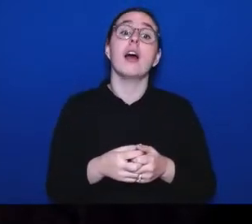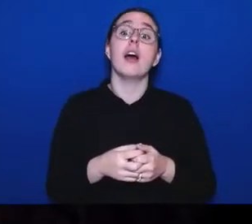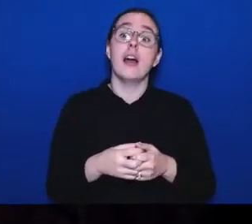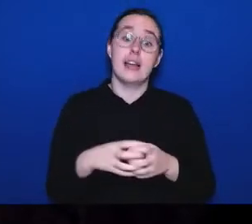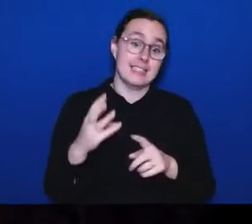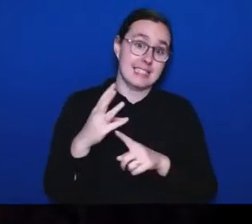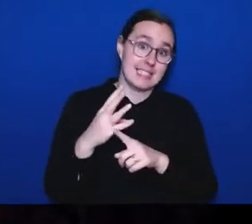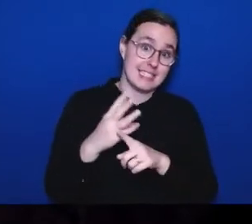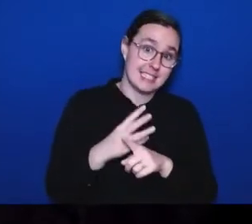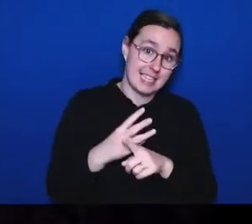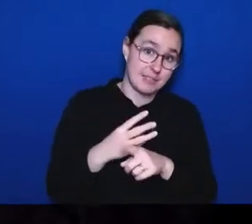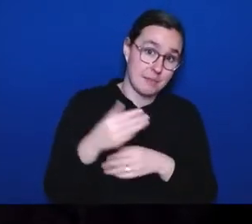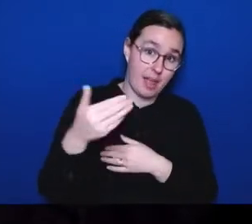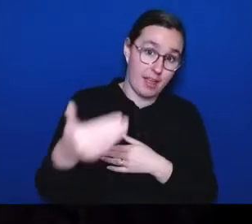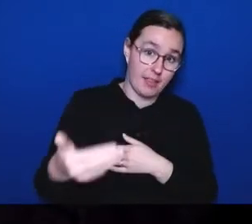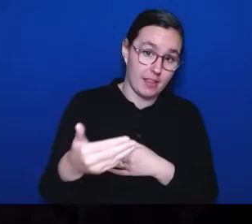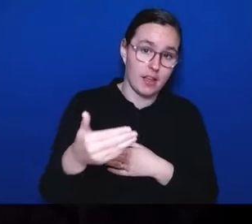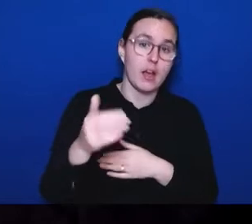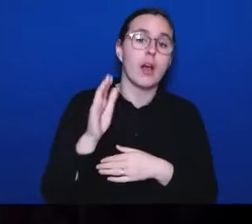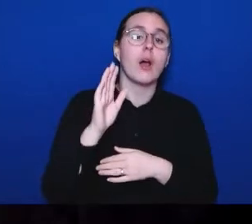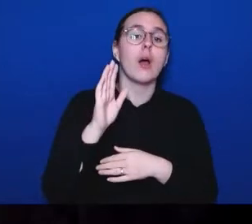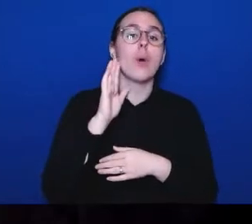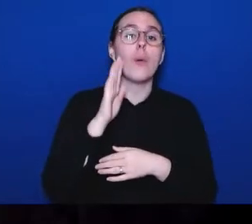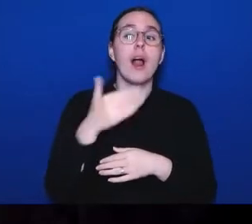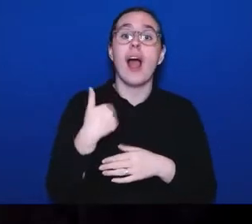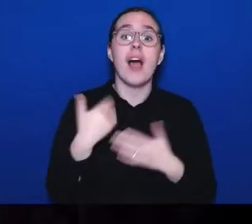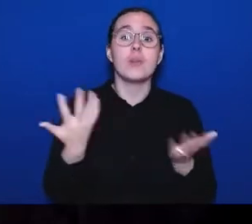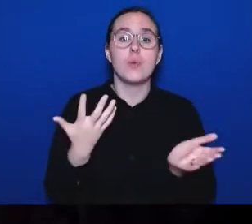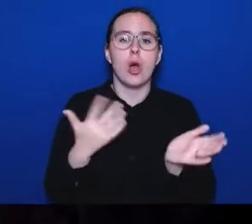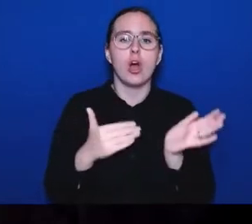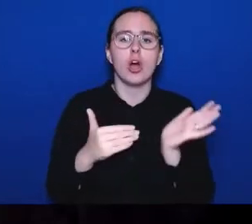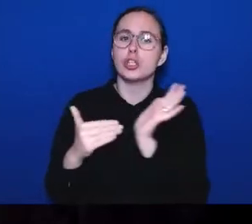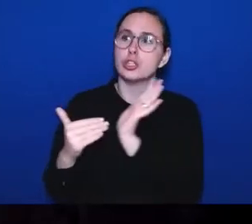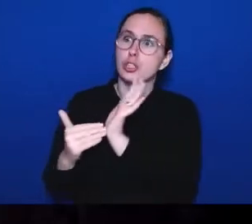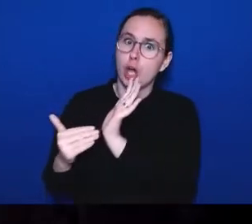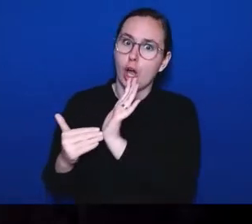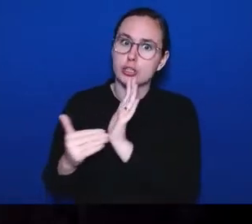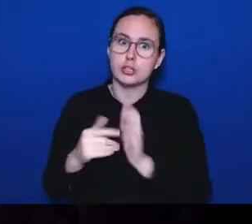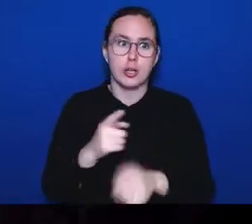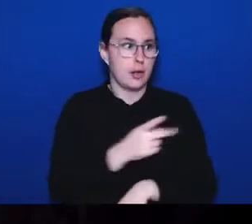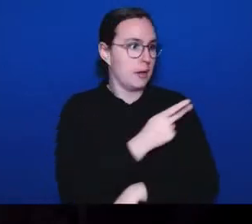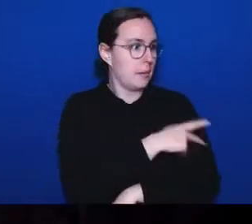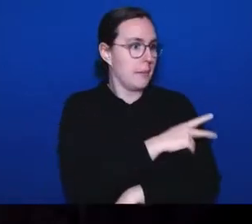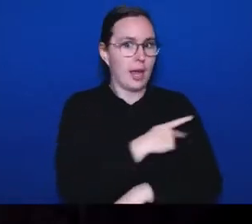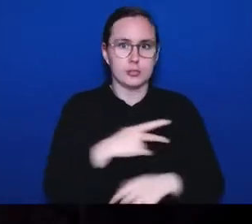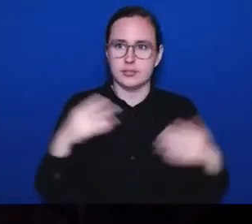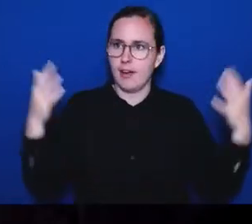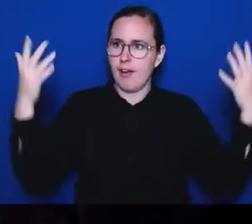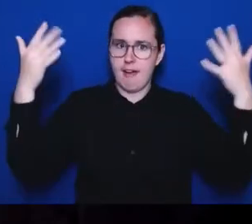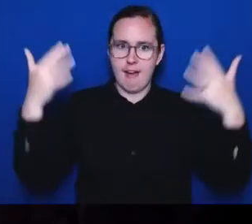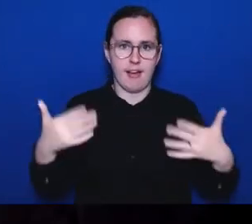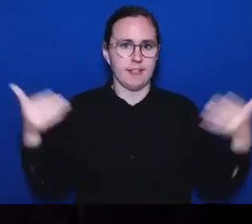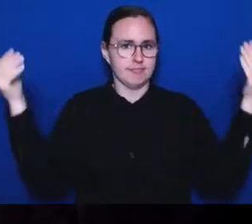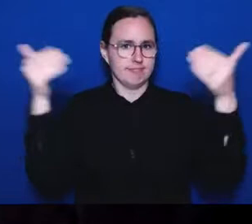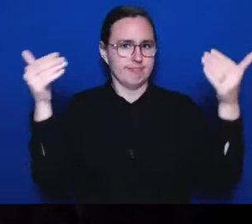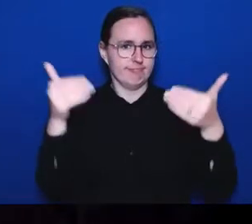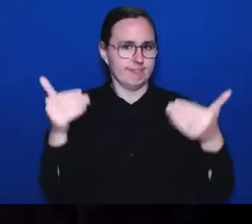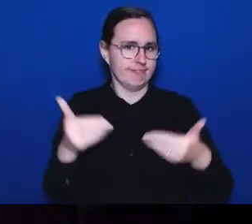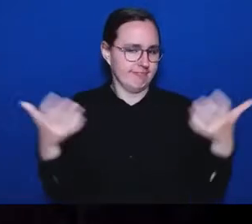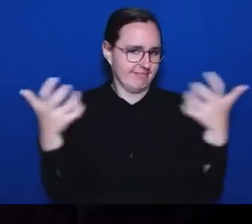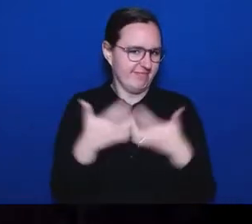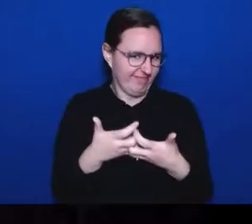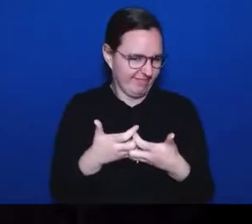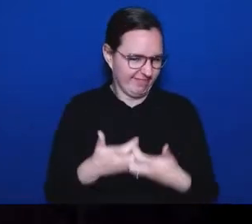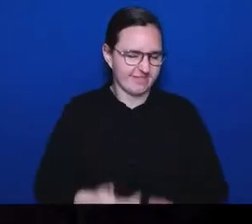to have a place that they can connect and then get access to one. A lot of our information about who has and who doesn't have a family doctor is based